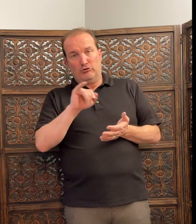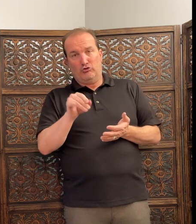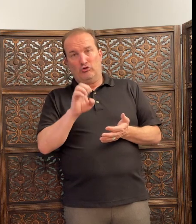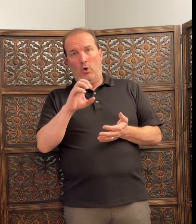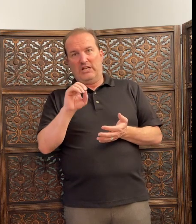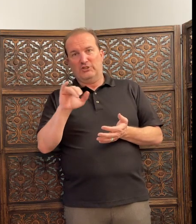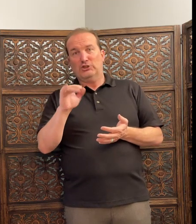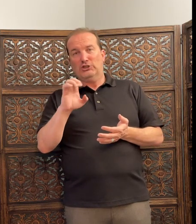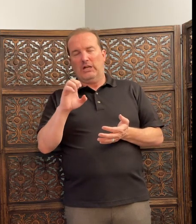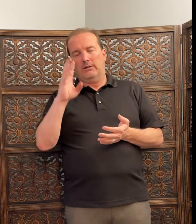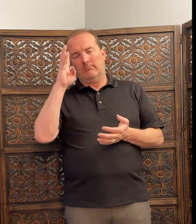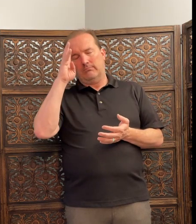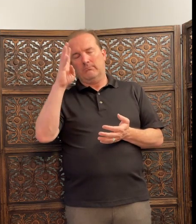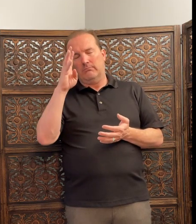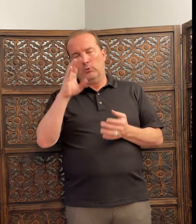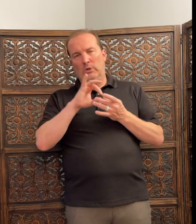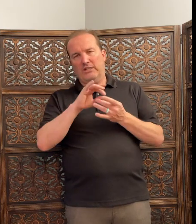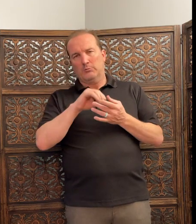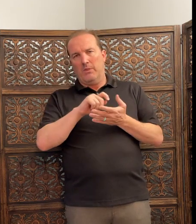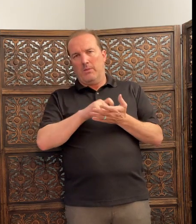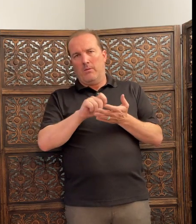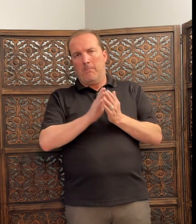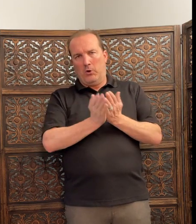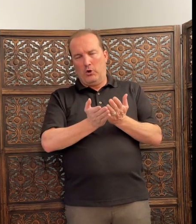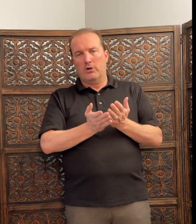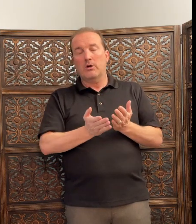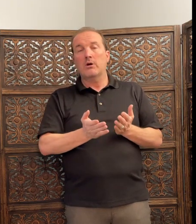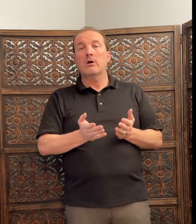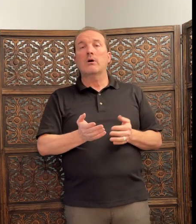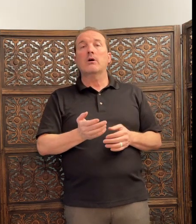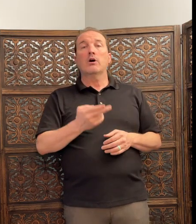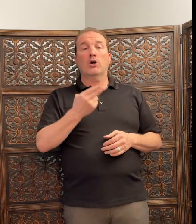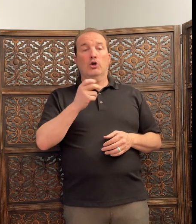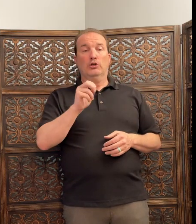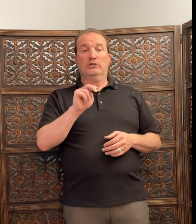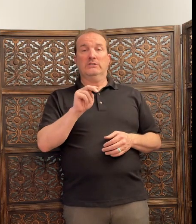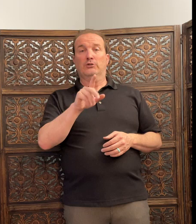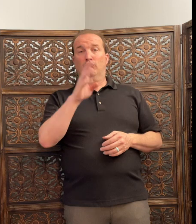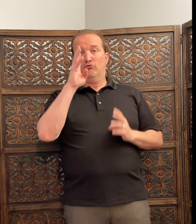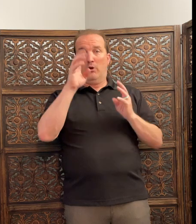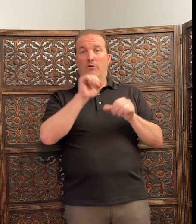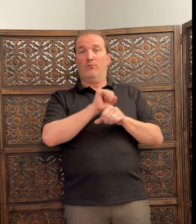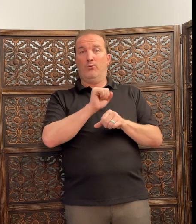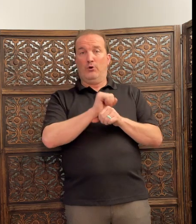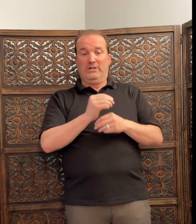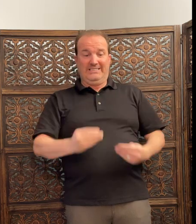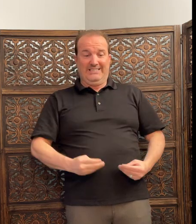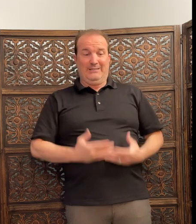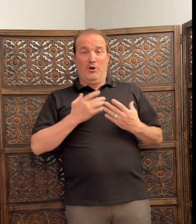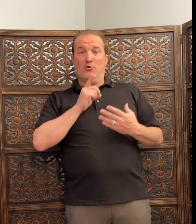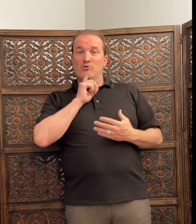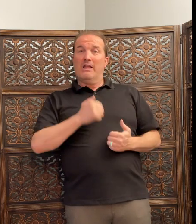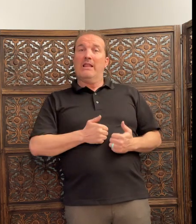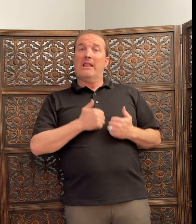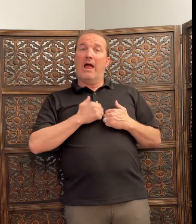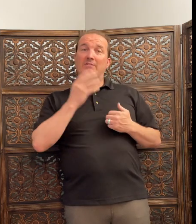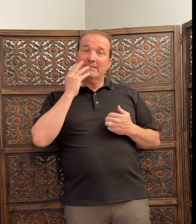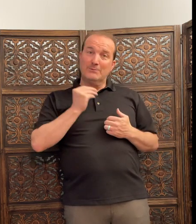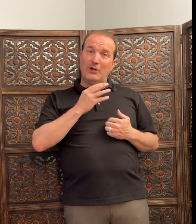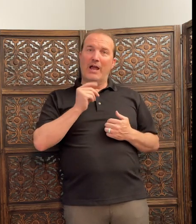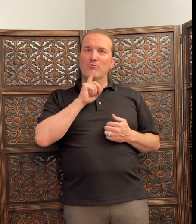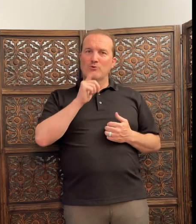adds to the Joe and Janie fictional relationship in the novel. For Hurston, her creative work inspired her